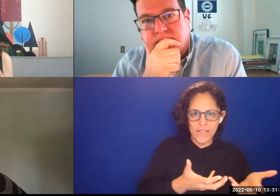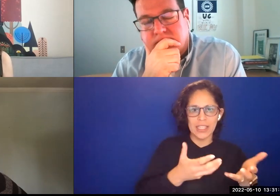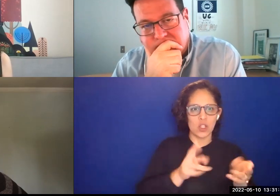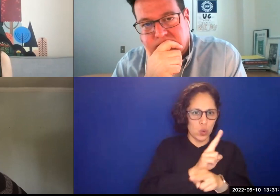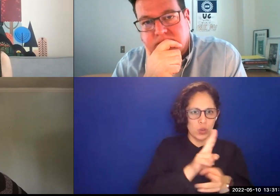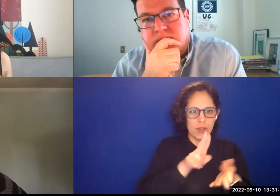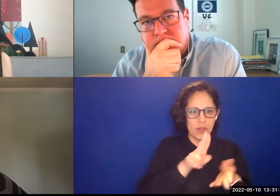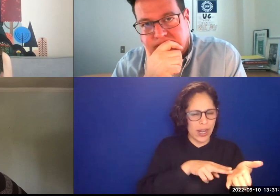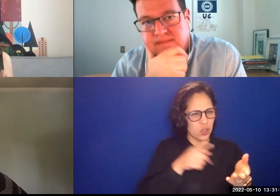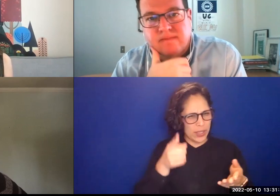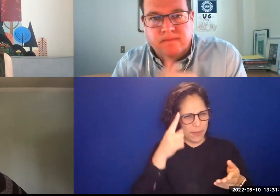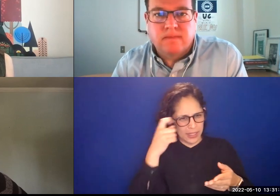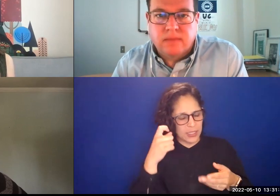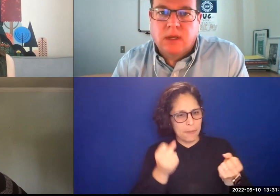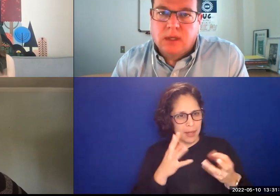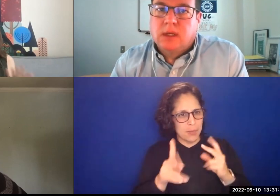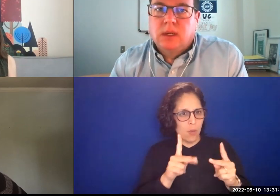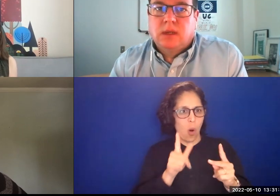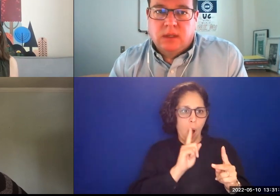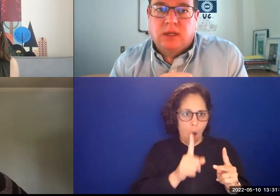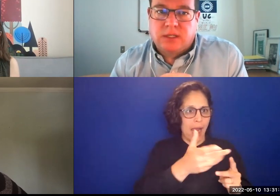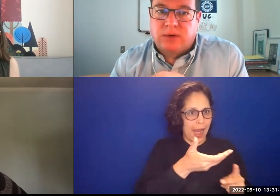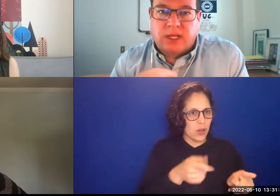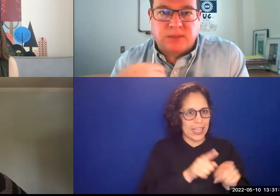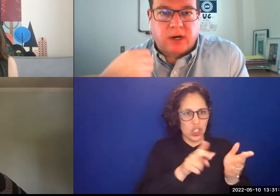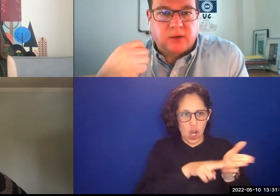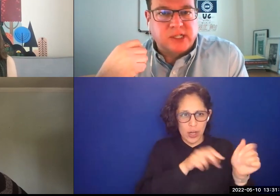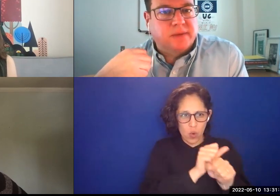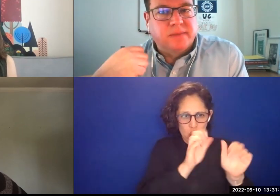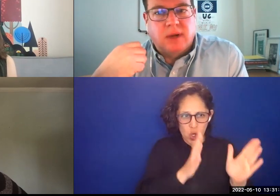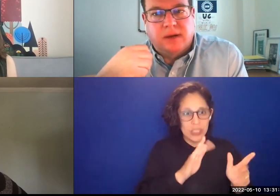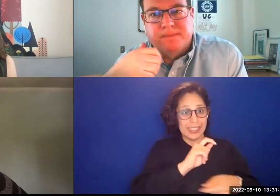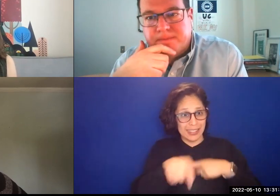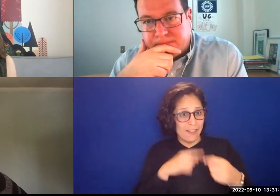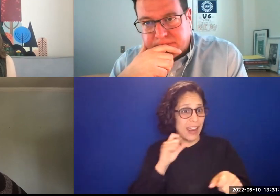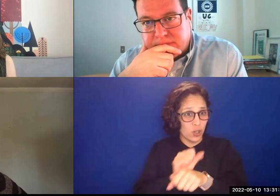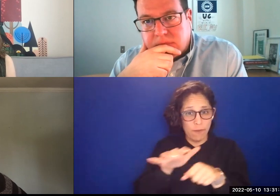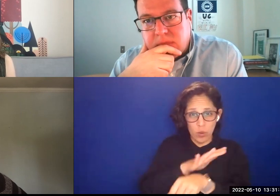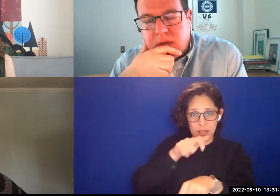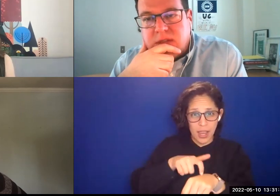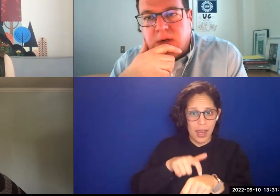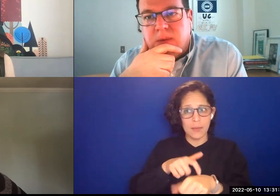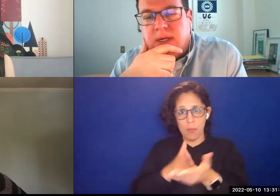hired as contractors instead of as employees, which is a really smart question.